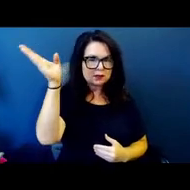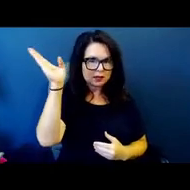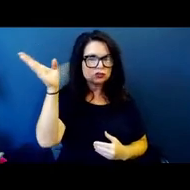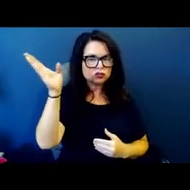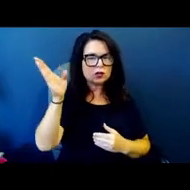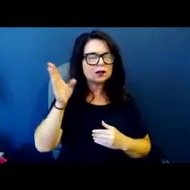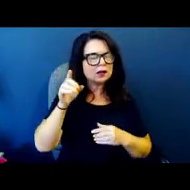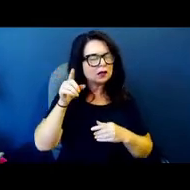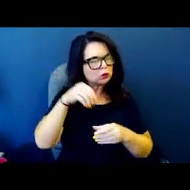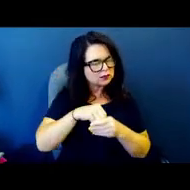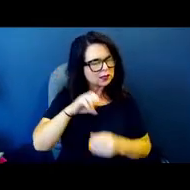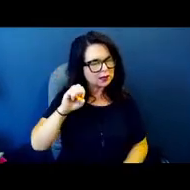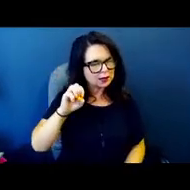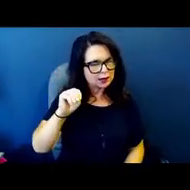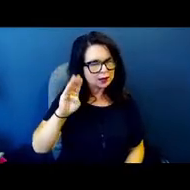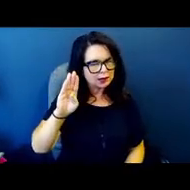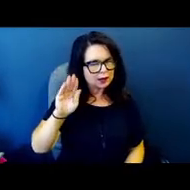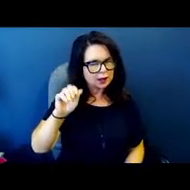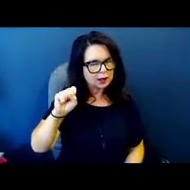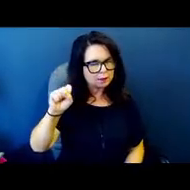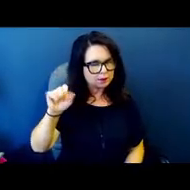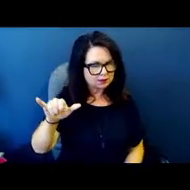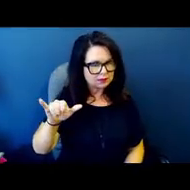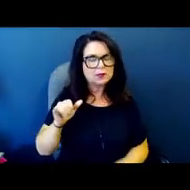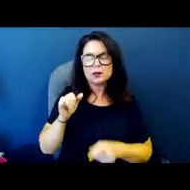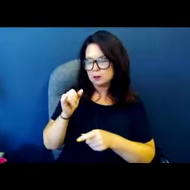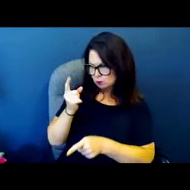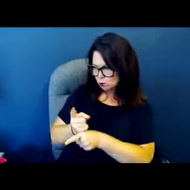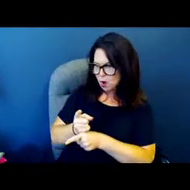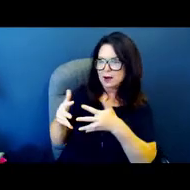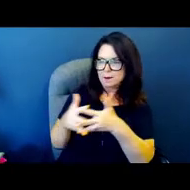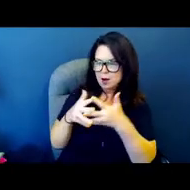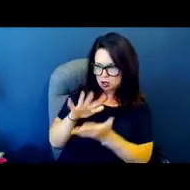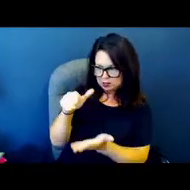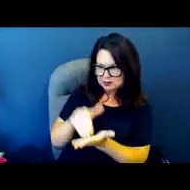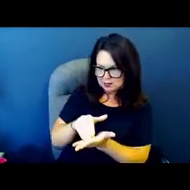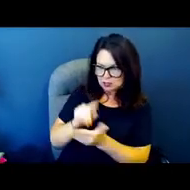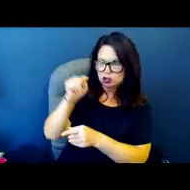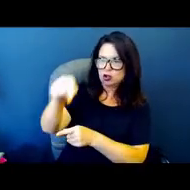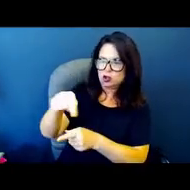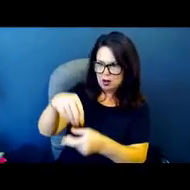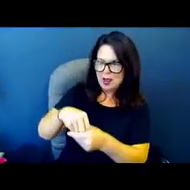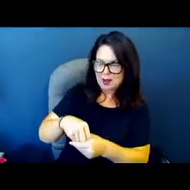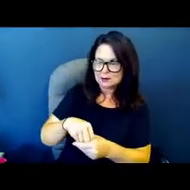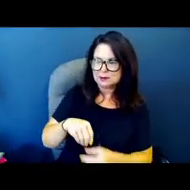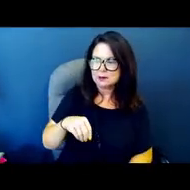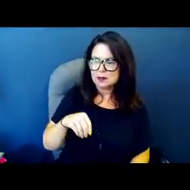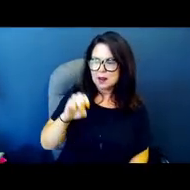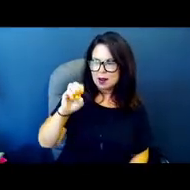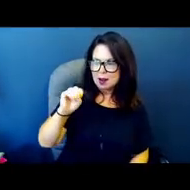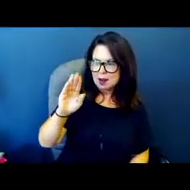embassy, right? The American Center at the U.S. Embassy, correct. Yeah. And so I did